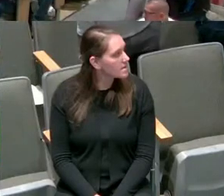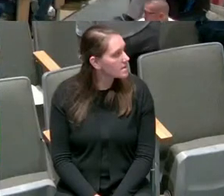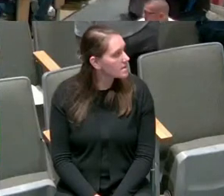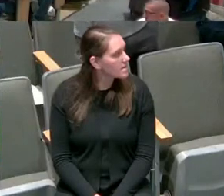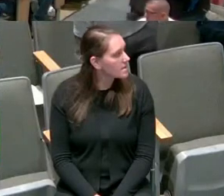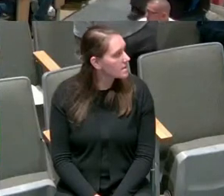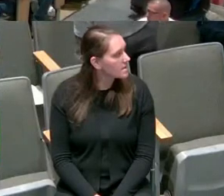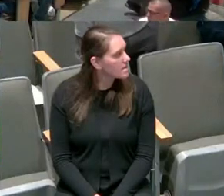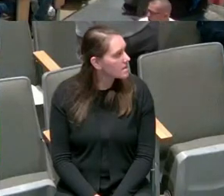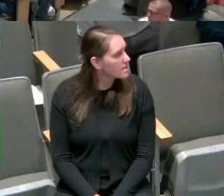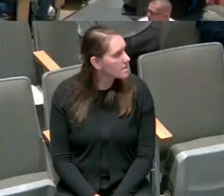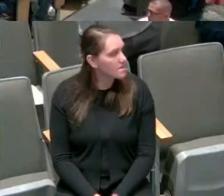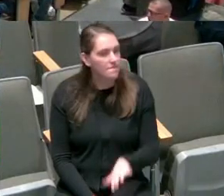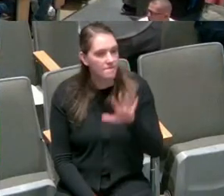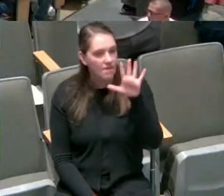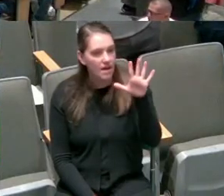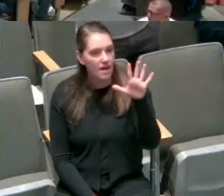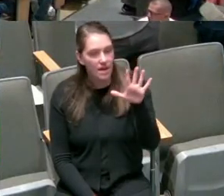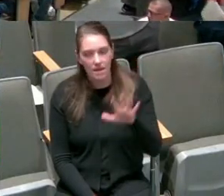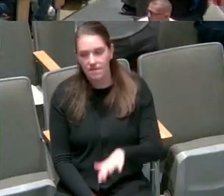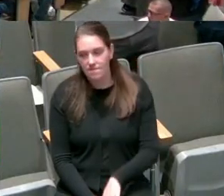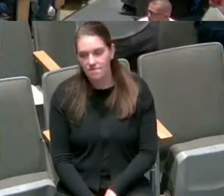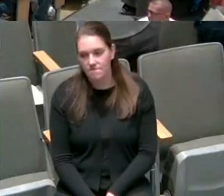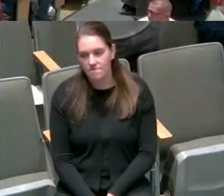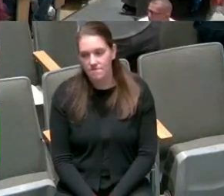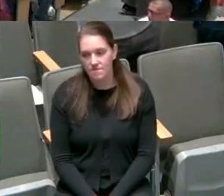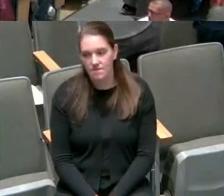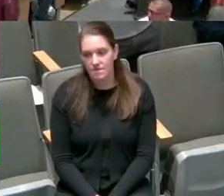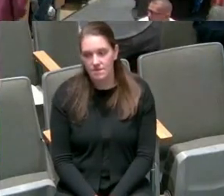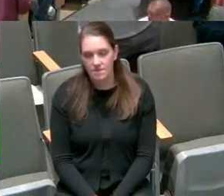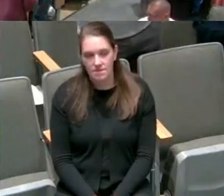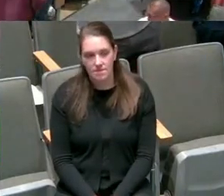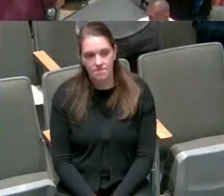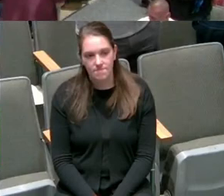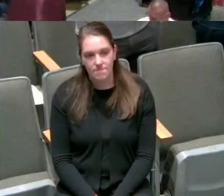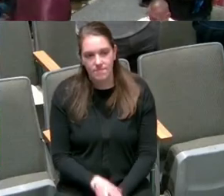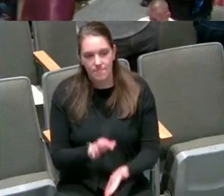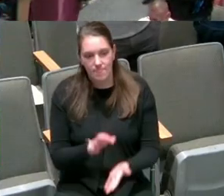do you have accounts five okay thank you